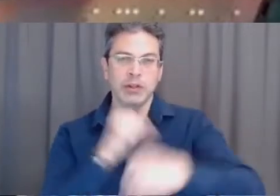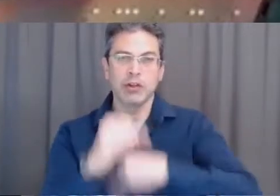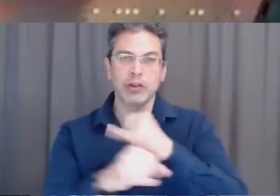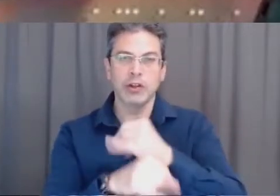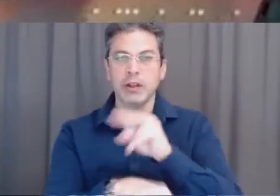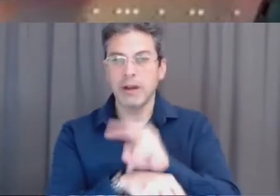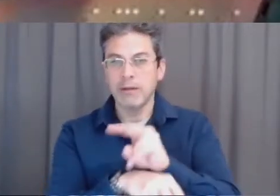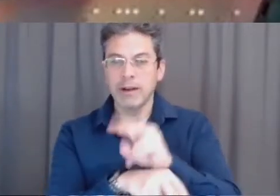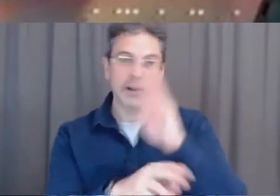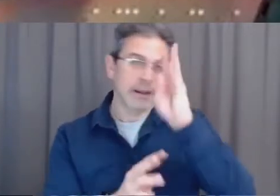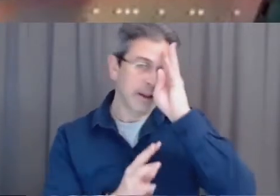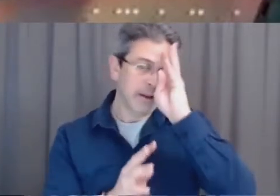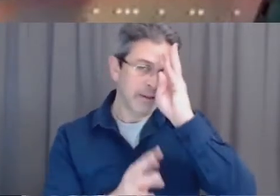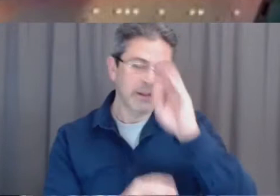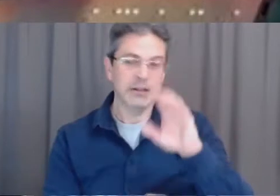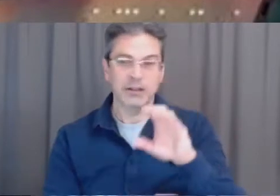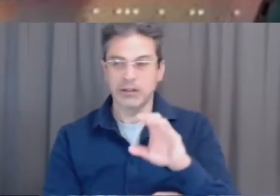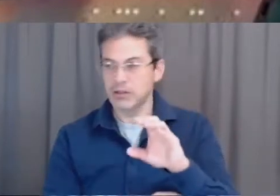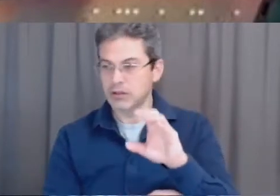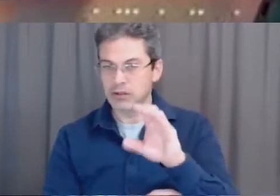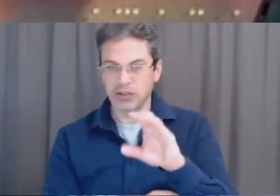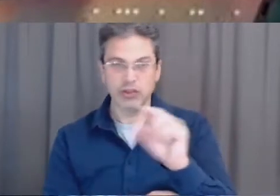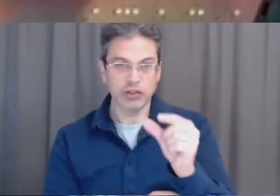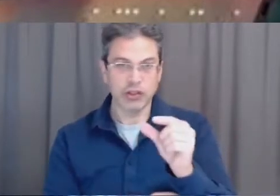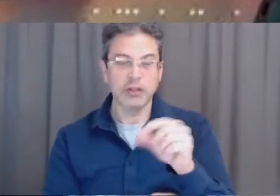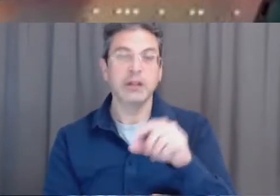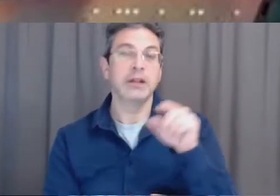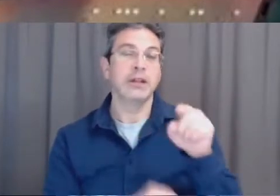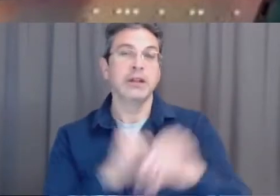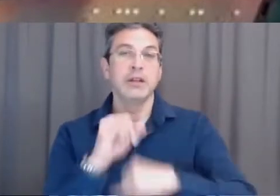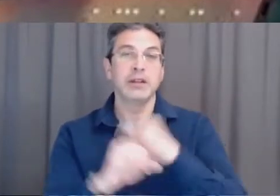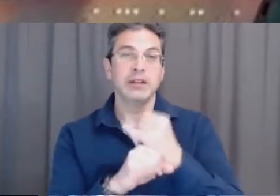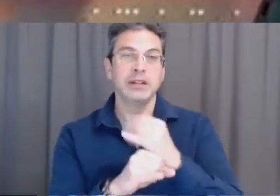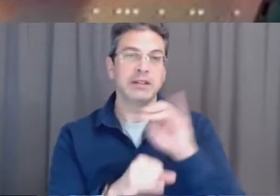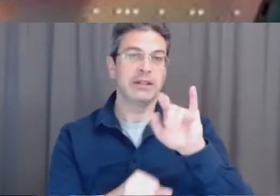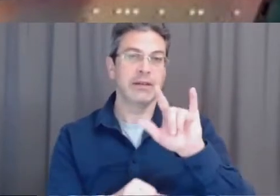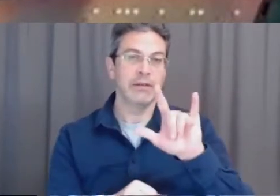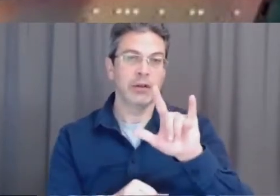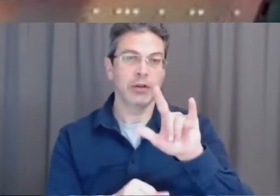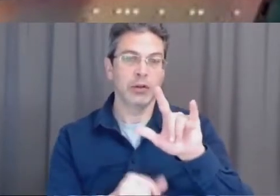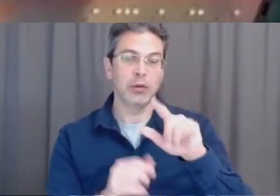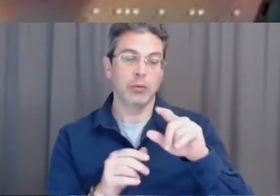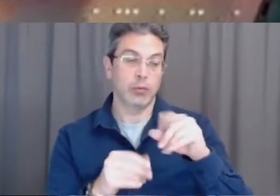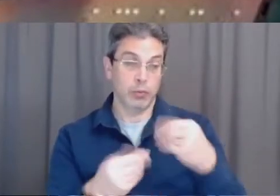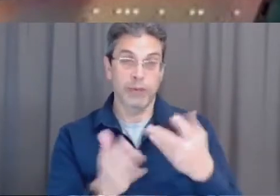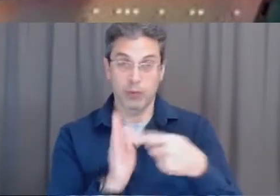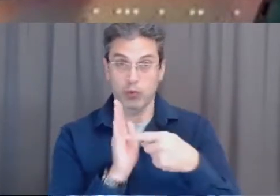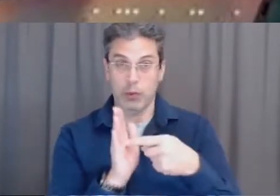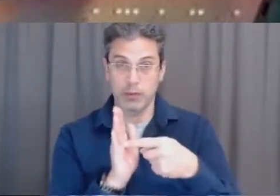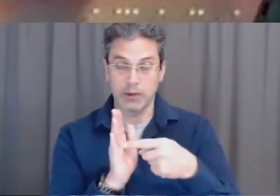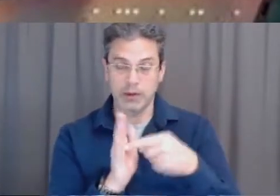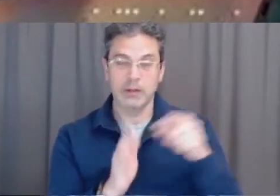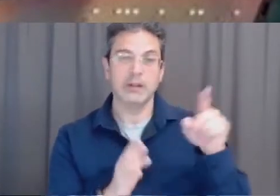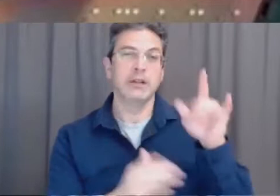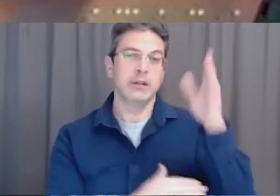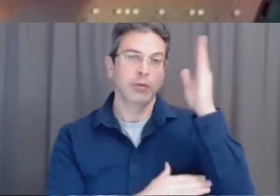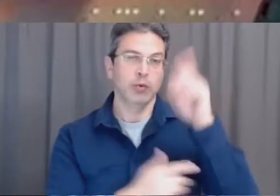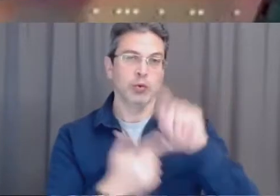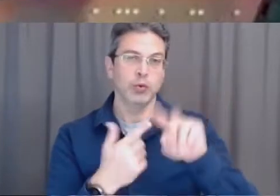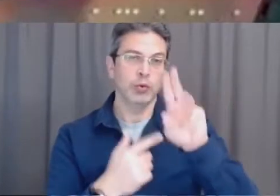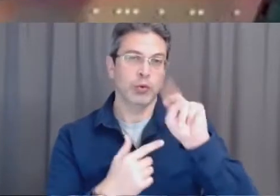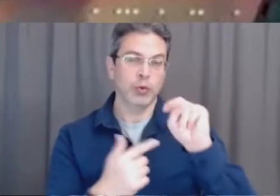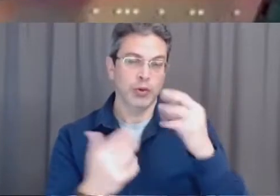Innovation, that's CG. He is an international civil society representative. He's spoken to the UN General Assembly and to the